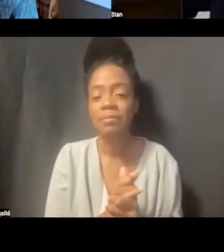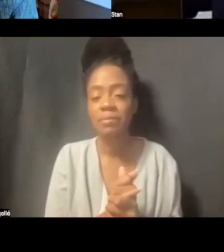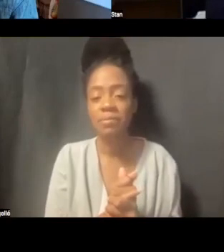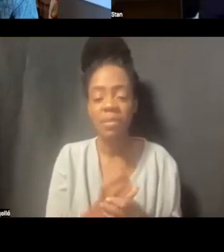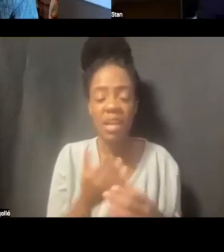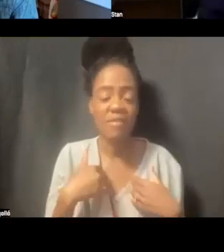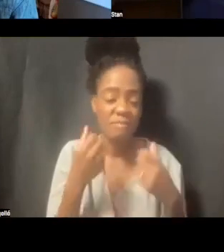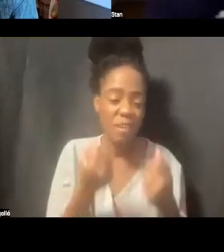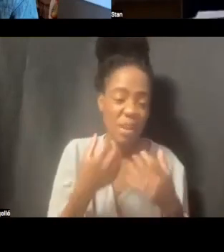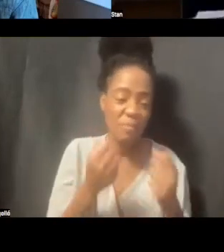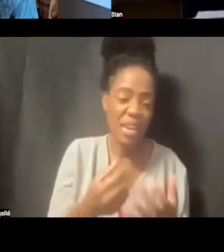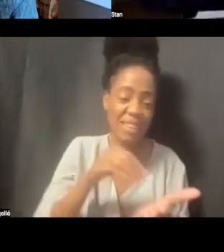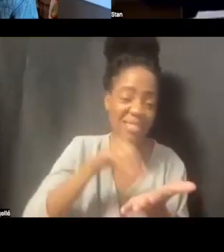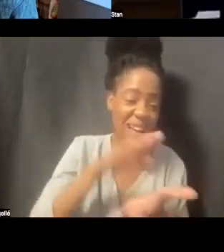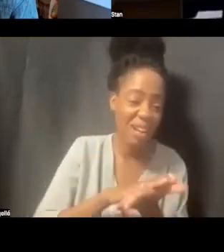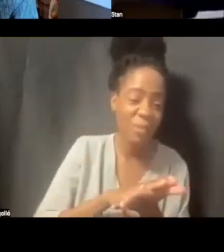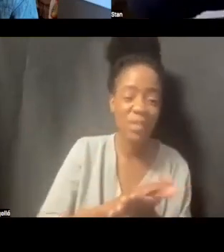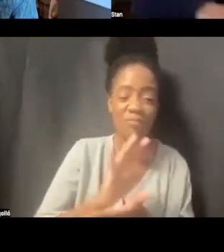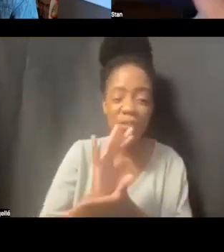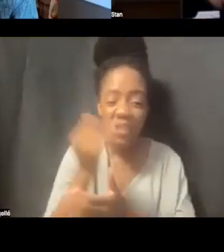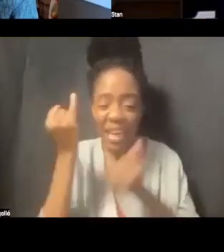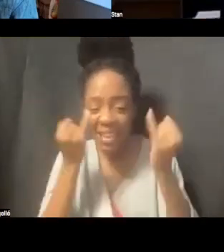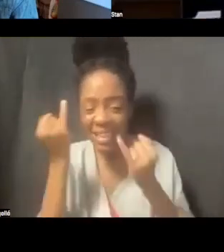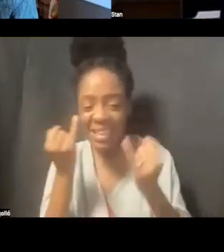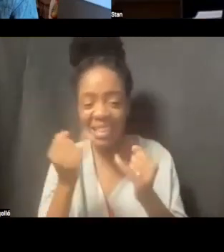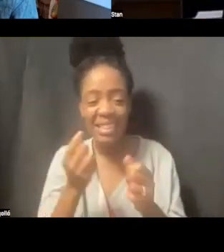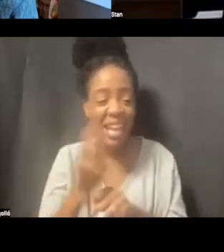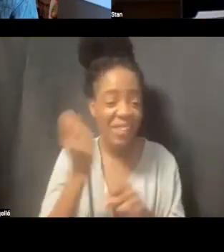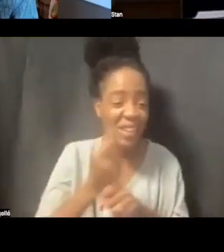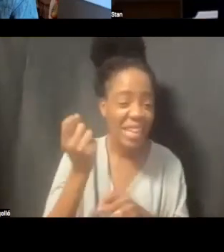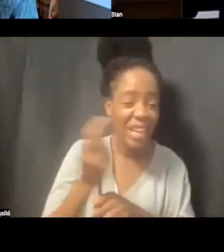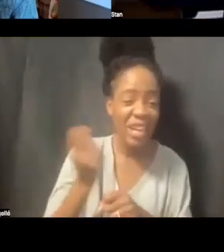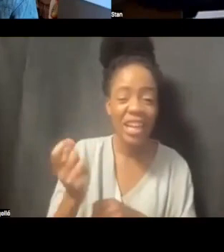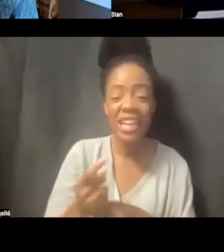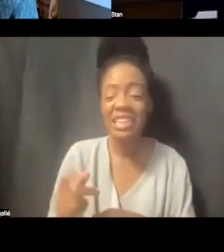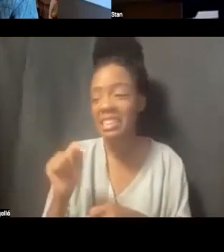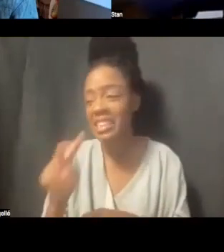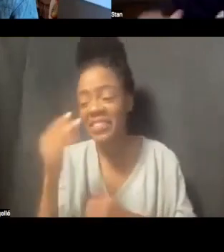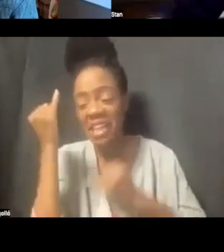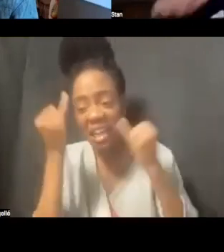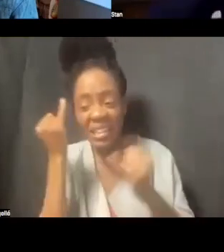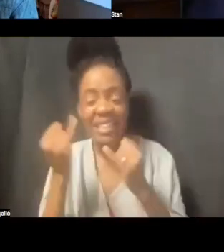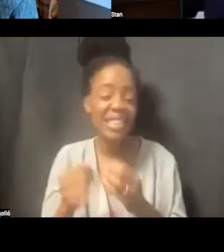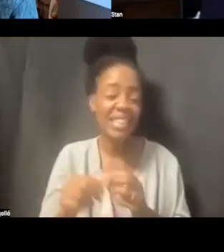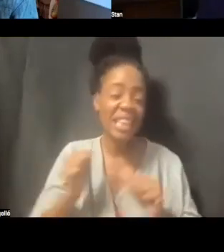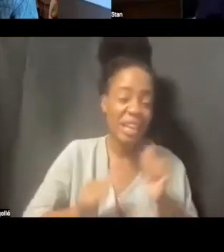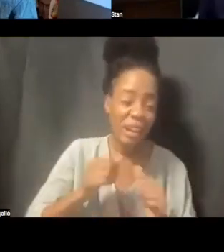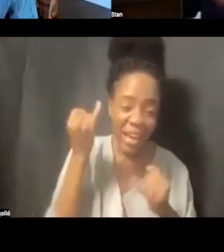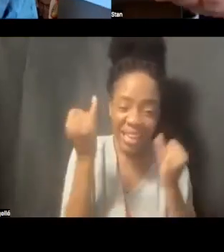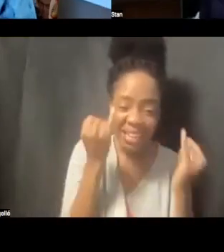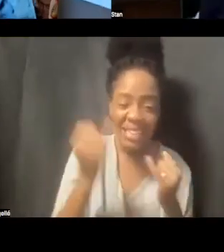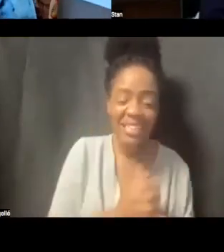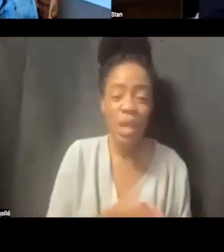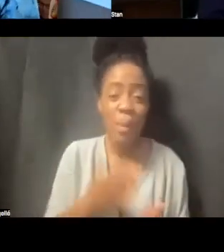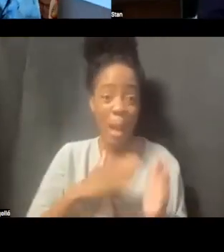documents in my computer of movie ideas for every year going way back, TV ideas, theater ideas, and my